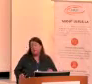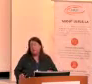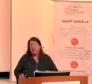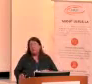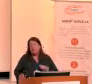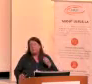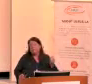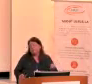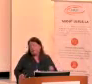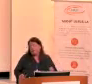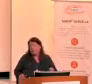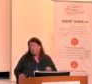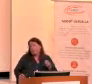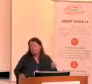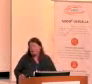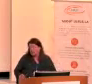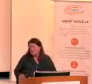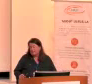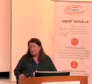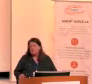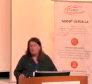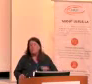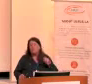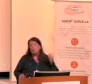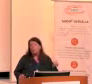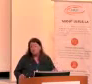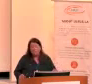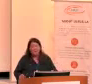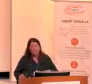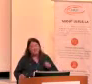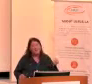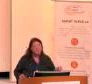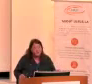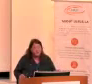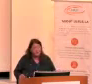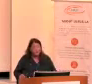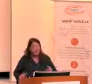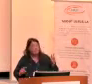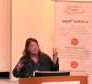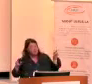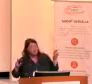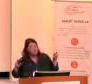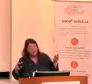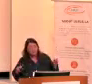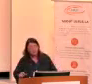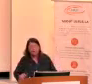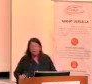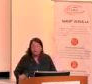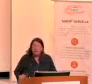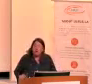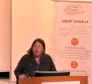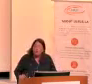lipids that we'd expect to see. So we always think about the HDL cholesterol as being the good